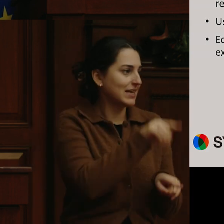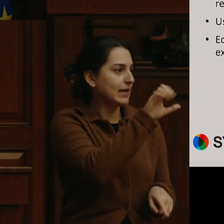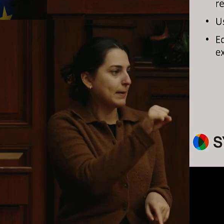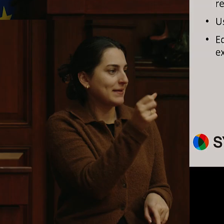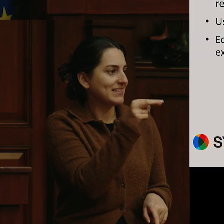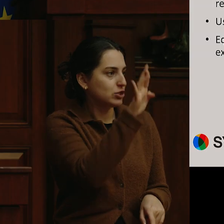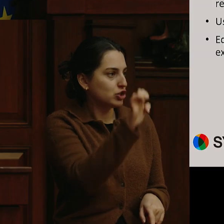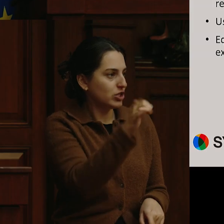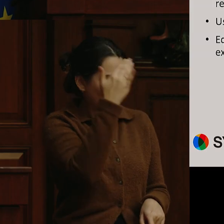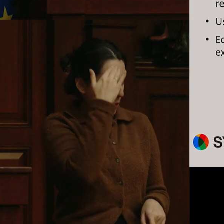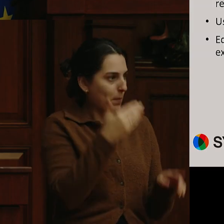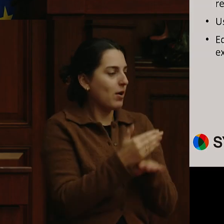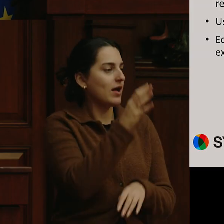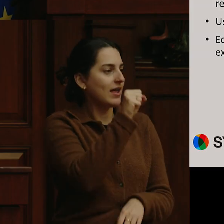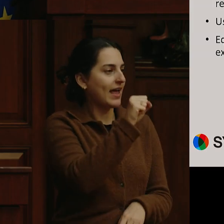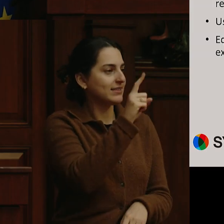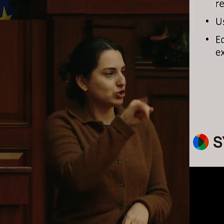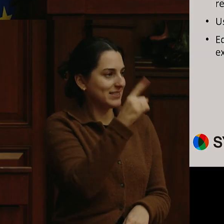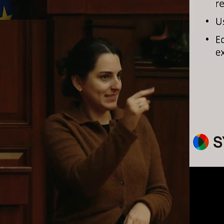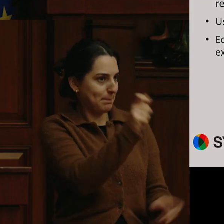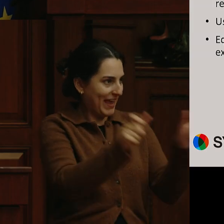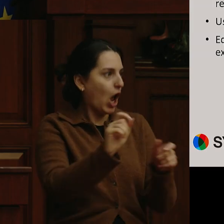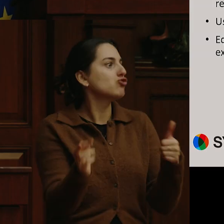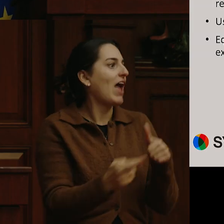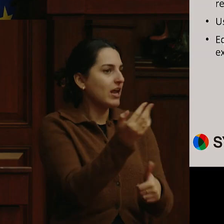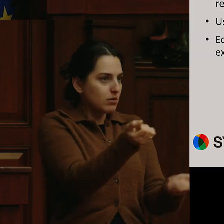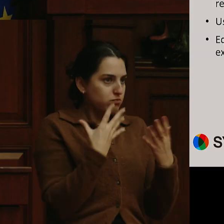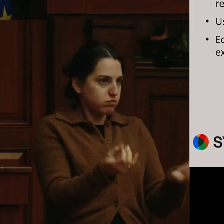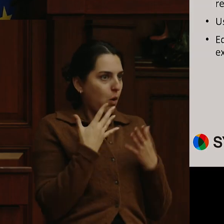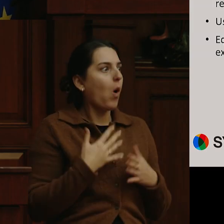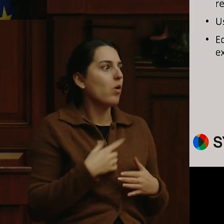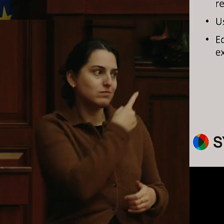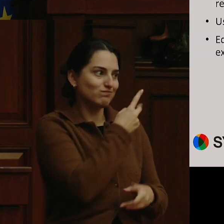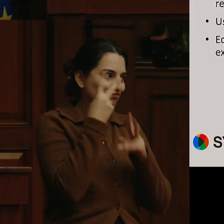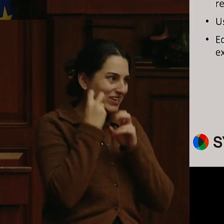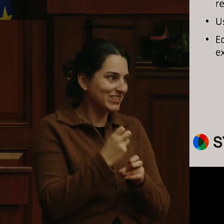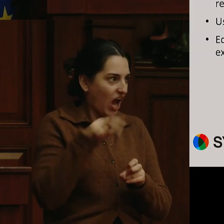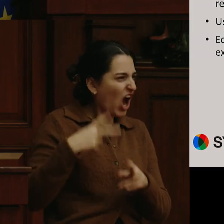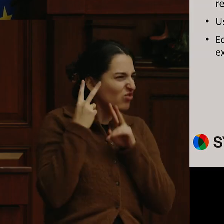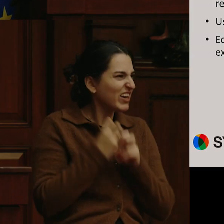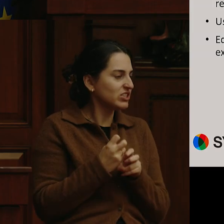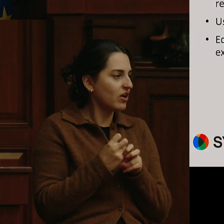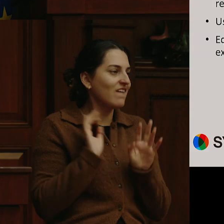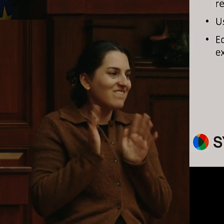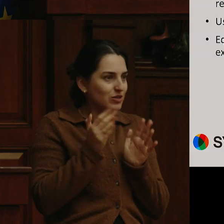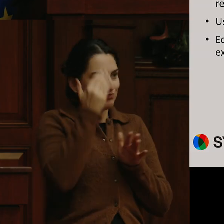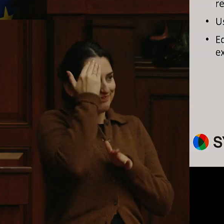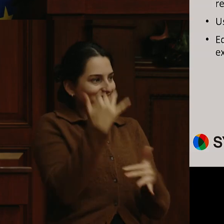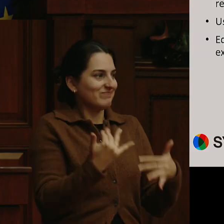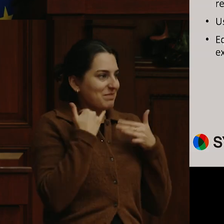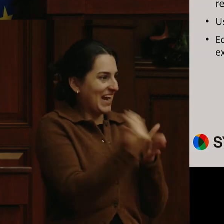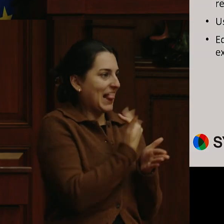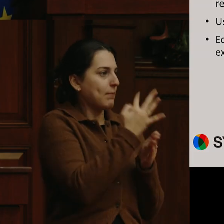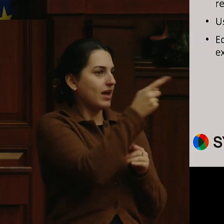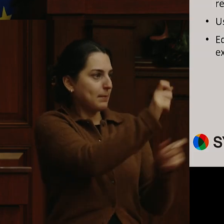been informed by Sjögren's Ireland and patients already, so this research is very much, our research is very much informed by patients and healthcare